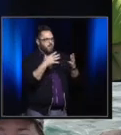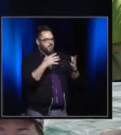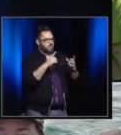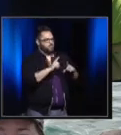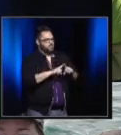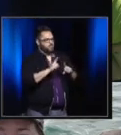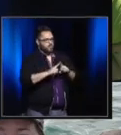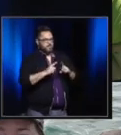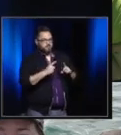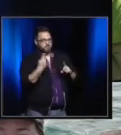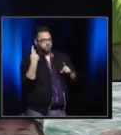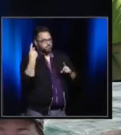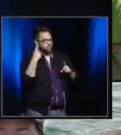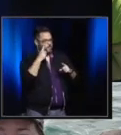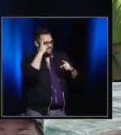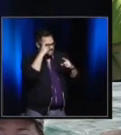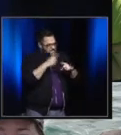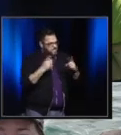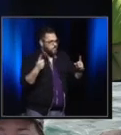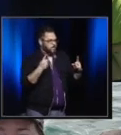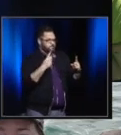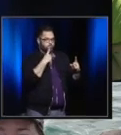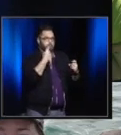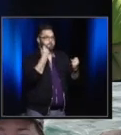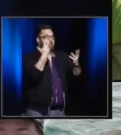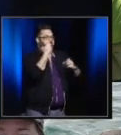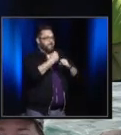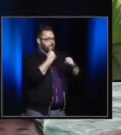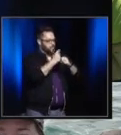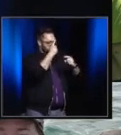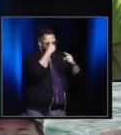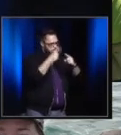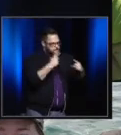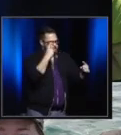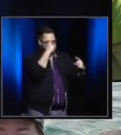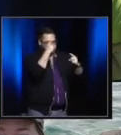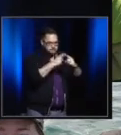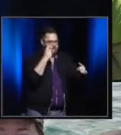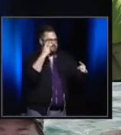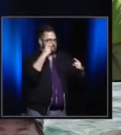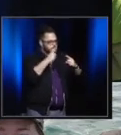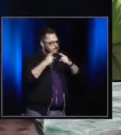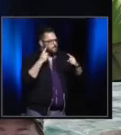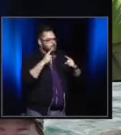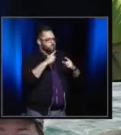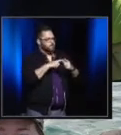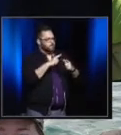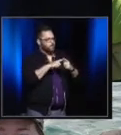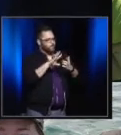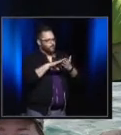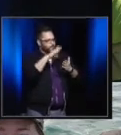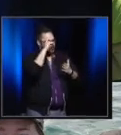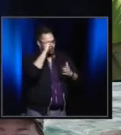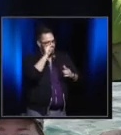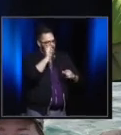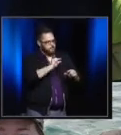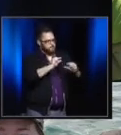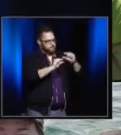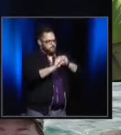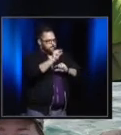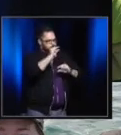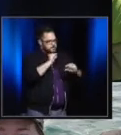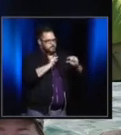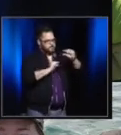disagreement and decades of disagreement. And so within that, there's always nuance. But I refer to a lot of